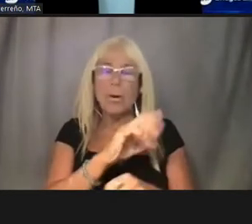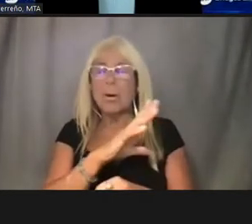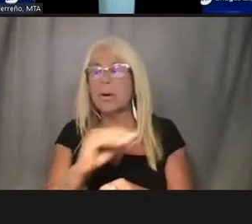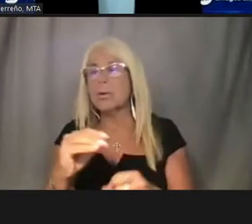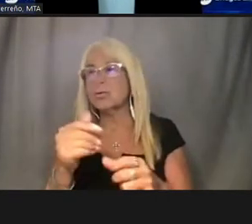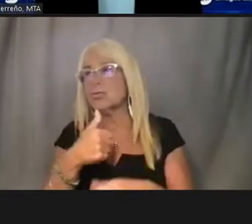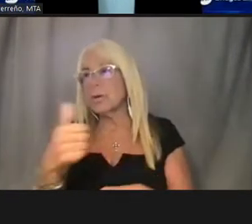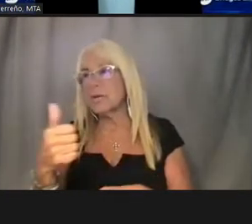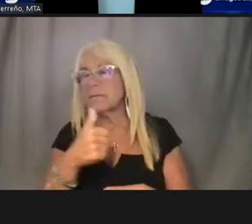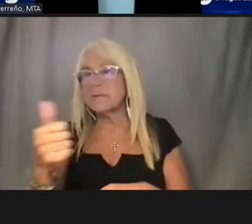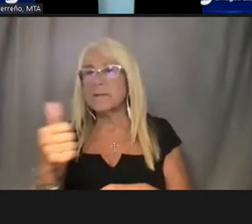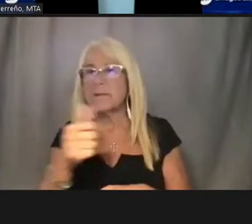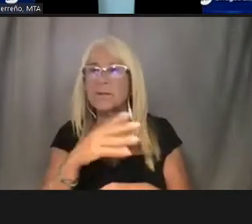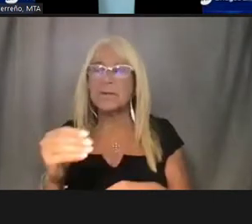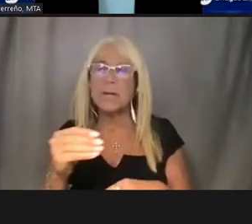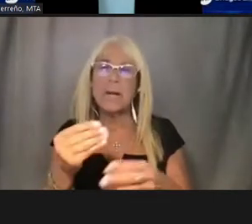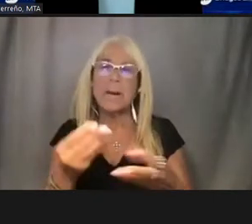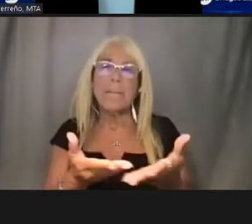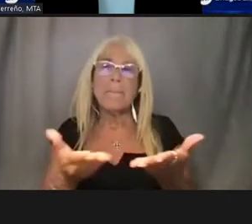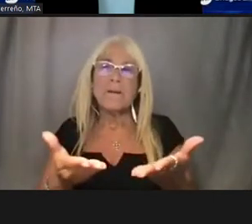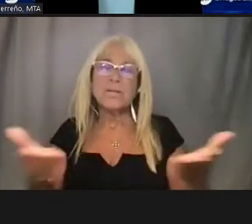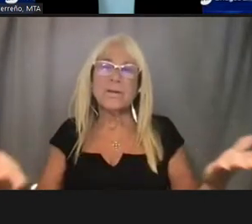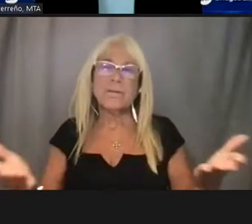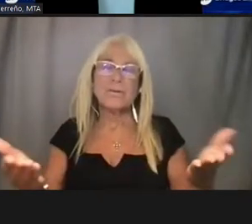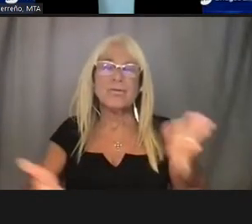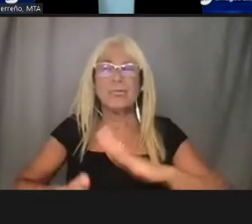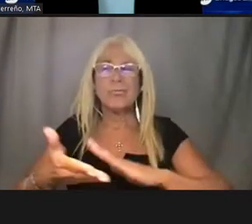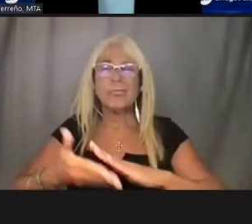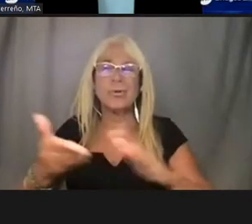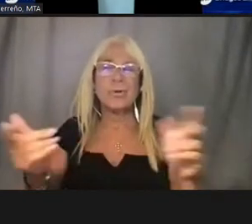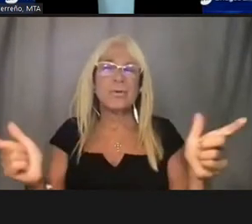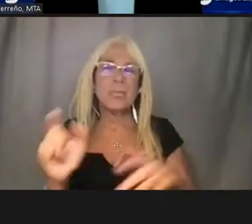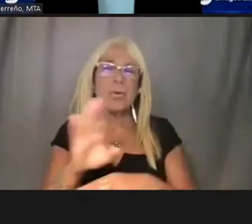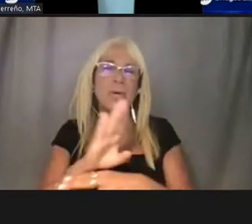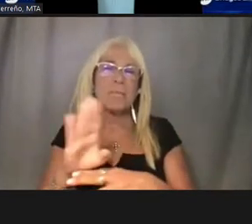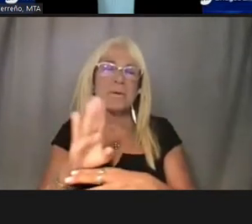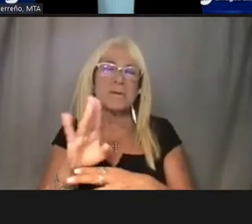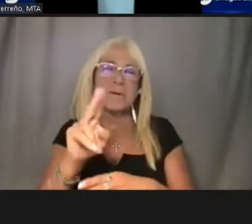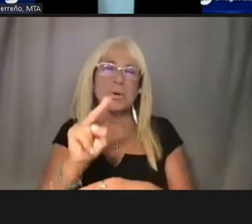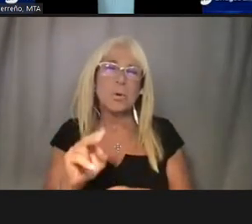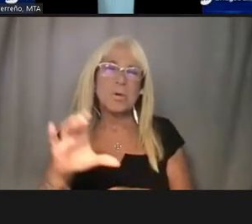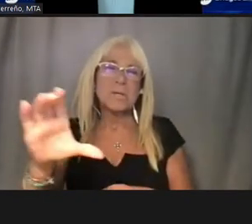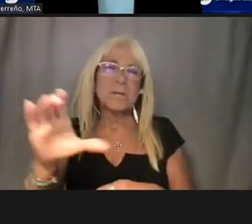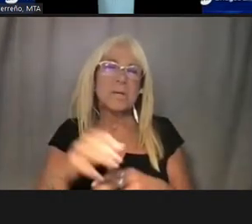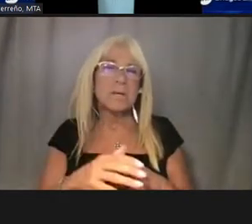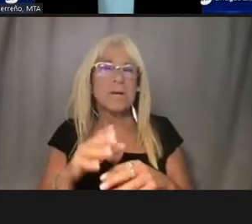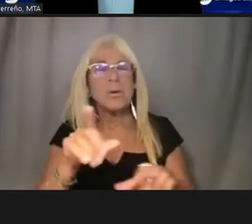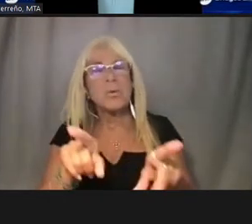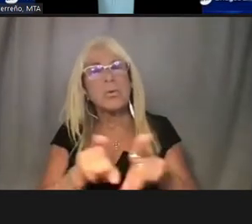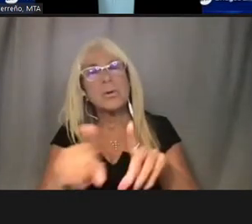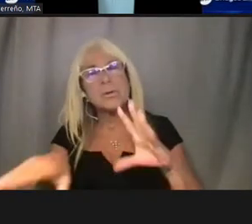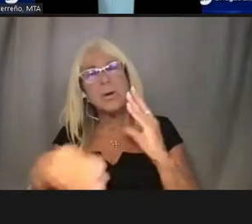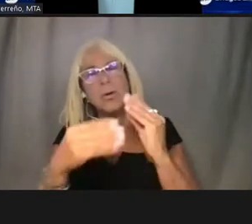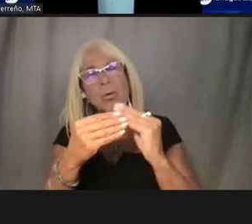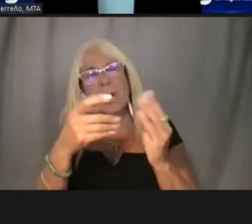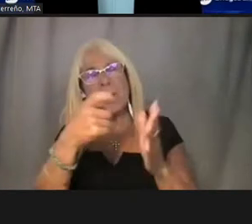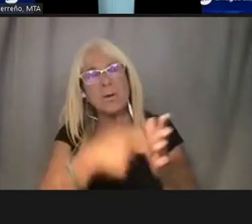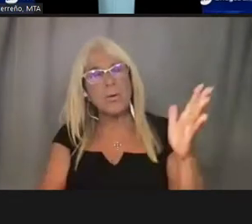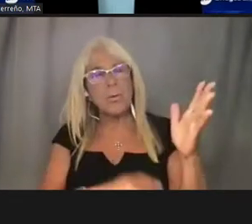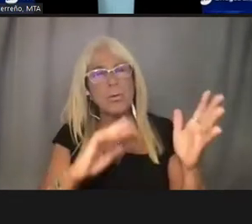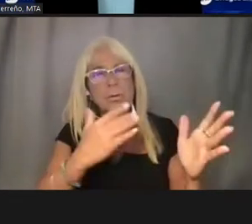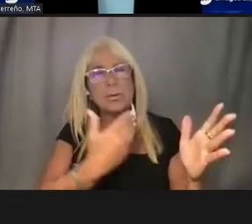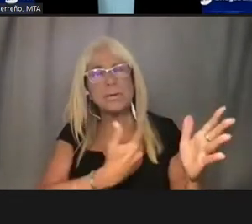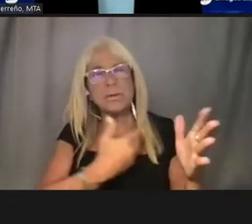materials of running a small business in New York City besides it will add cause to our vendors who make